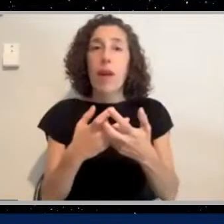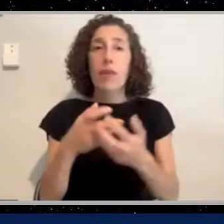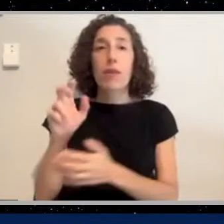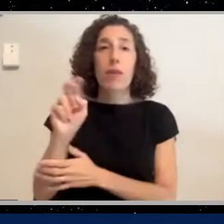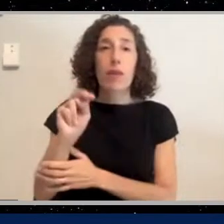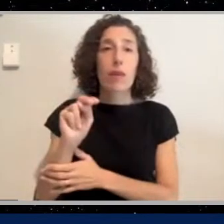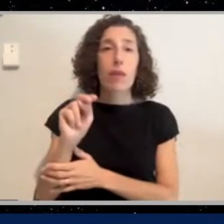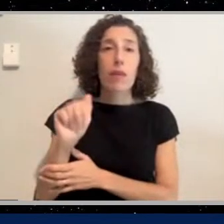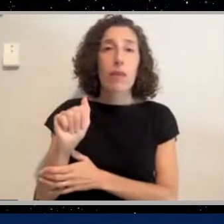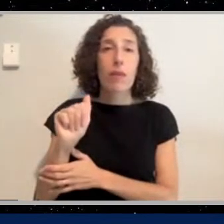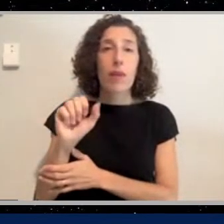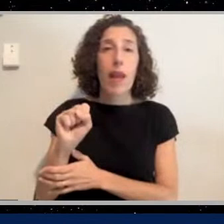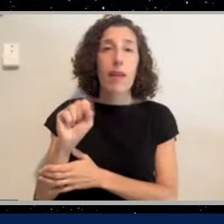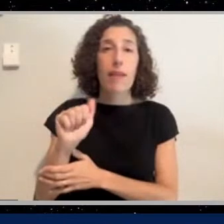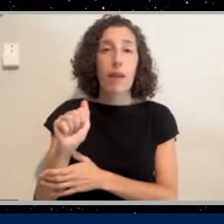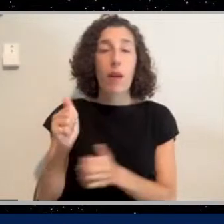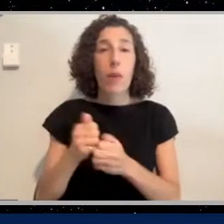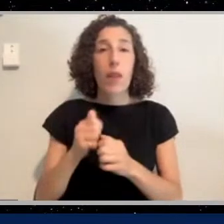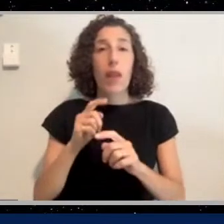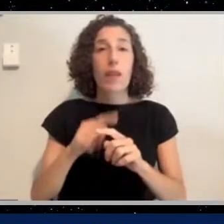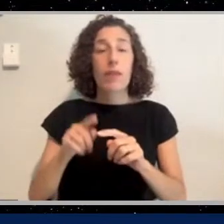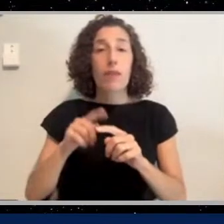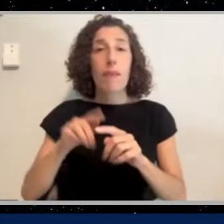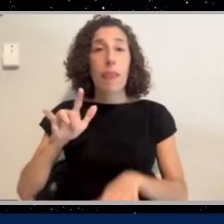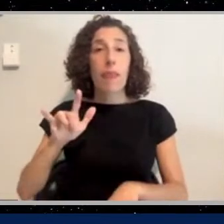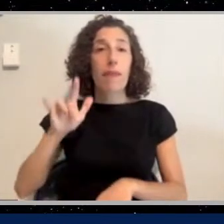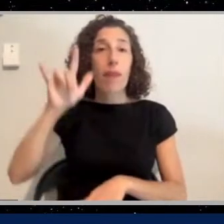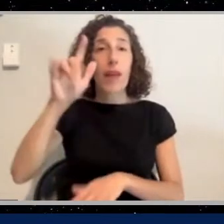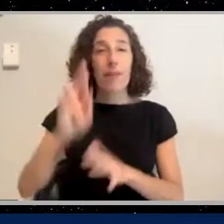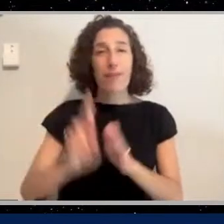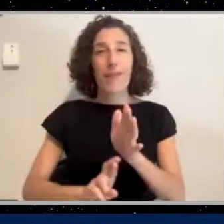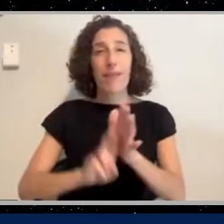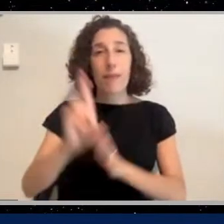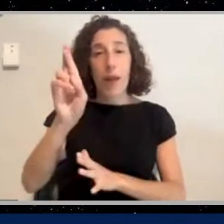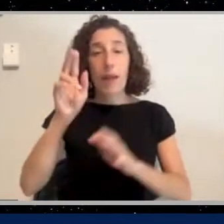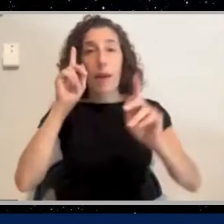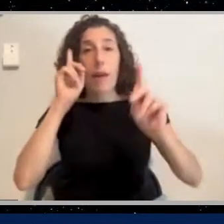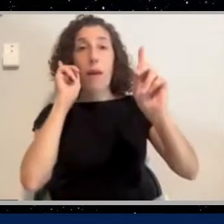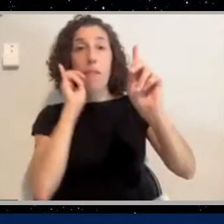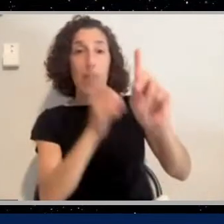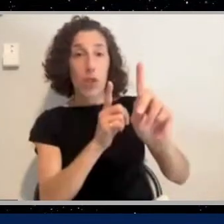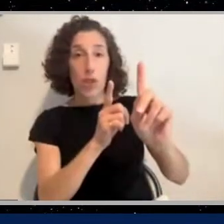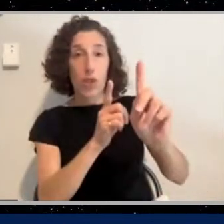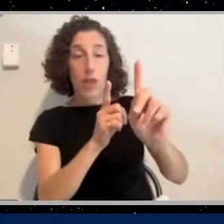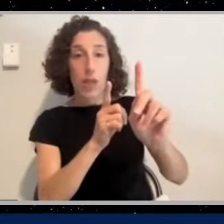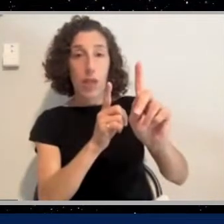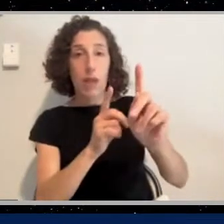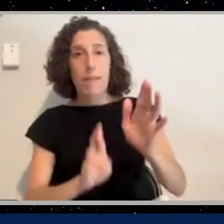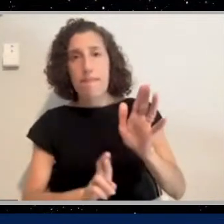flight missions, for safety protocols.